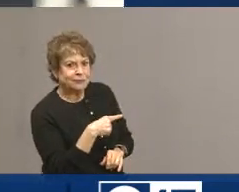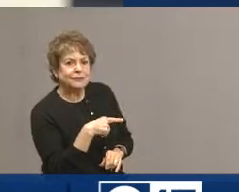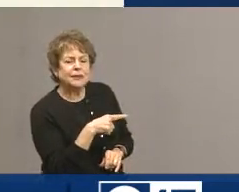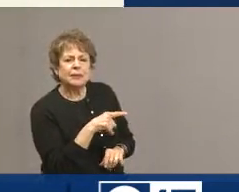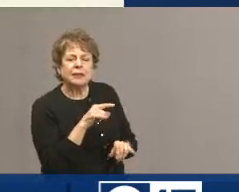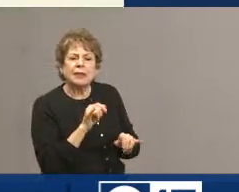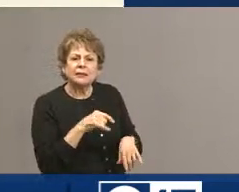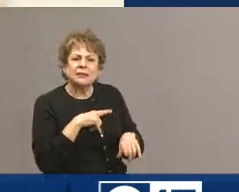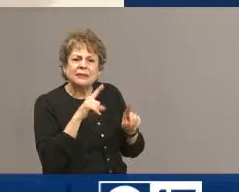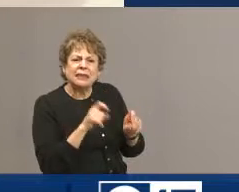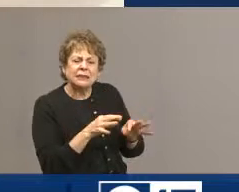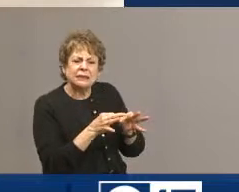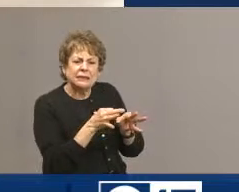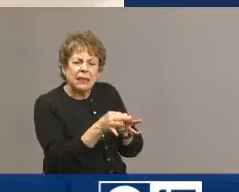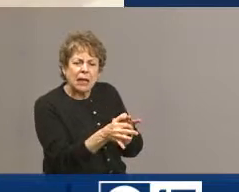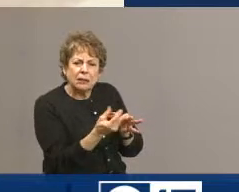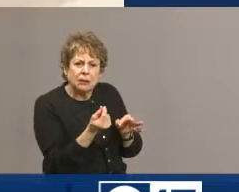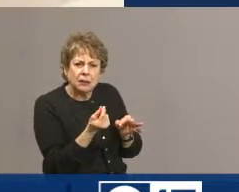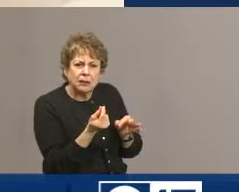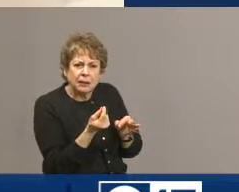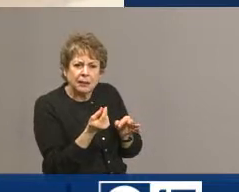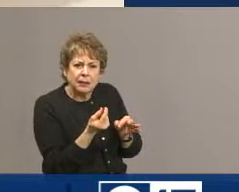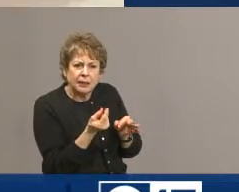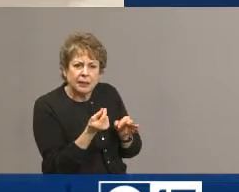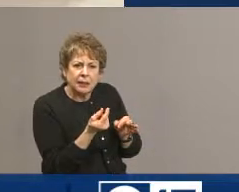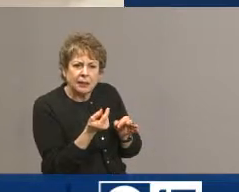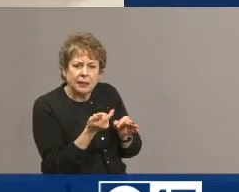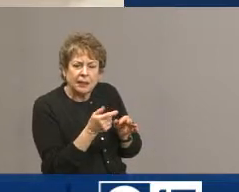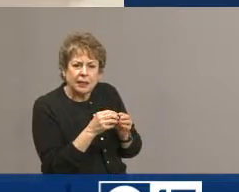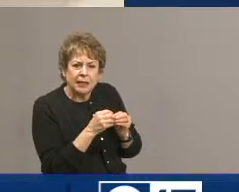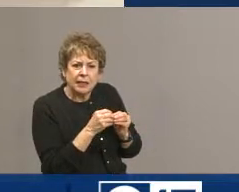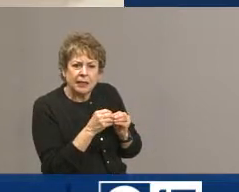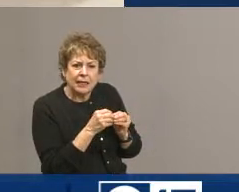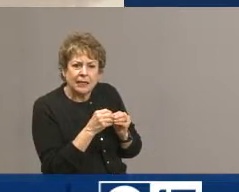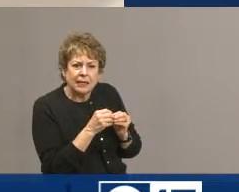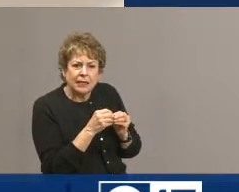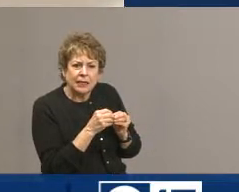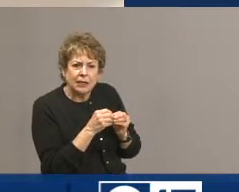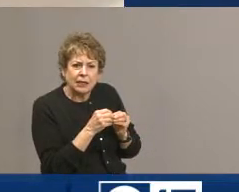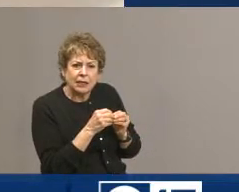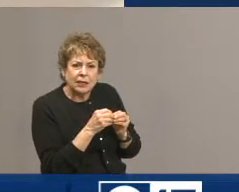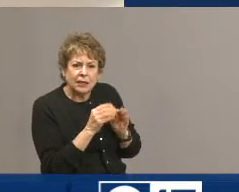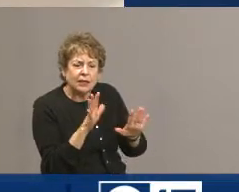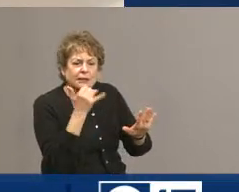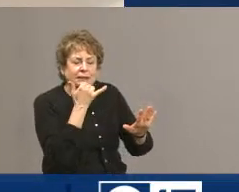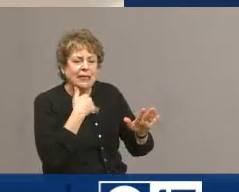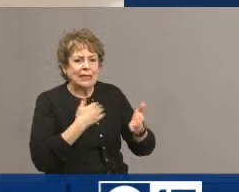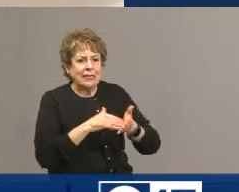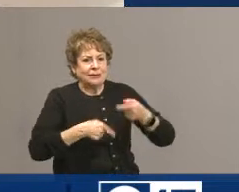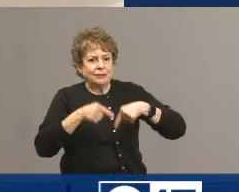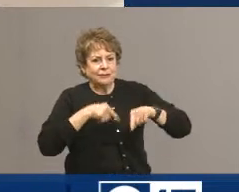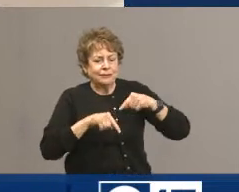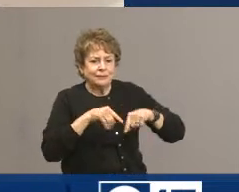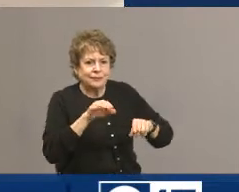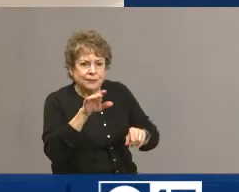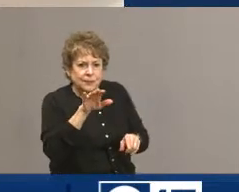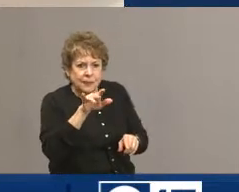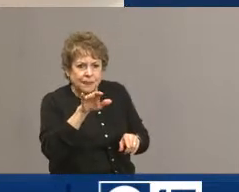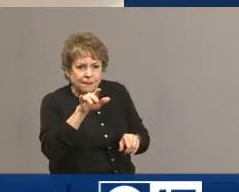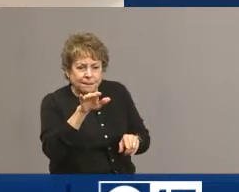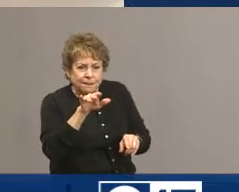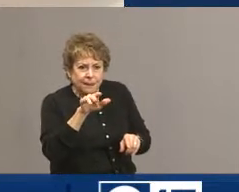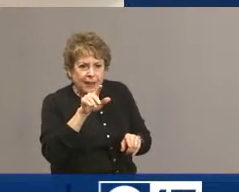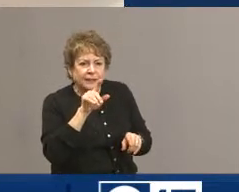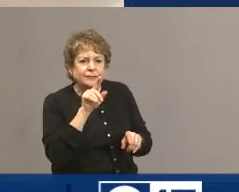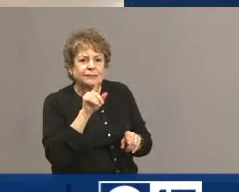results being released, the data release delays, that's what I wanted to say. What happened? So it's an electronic